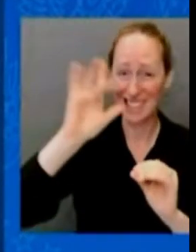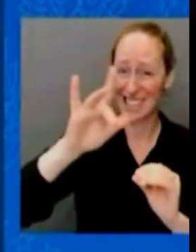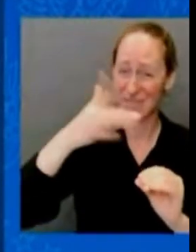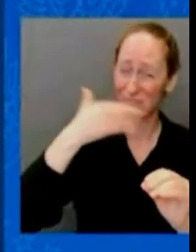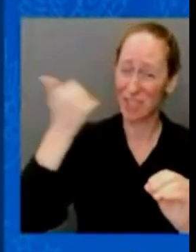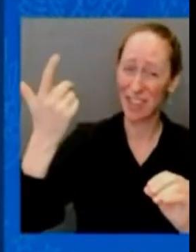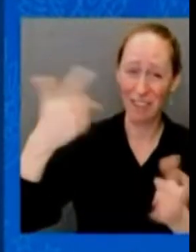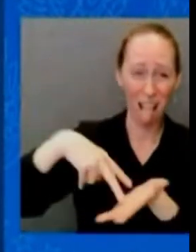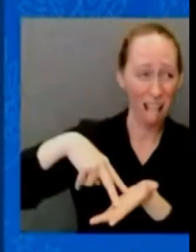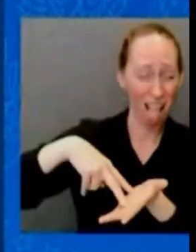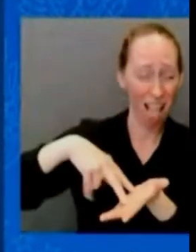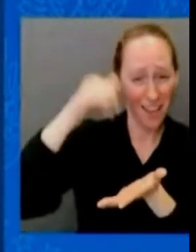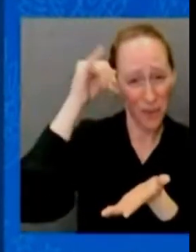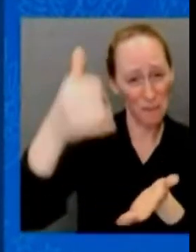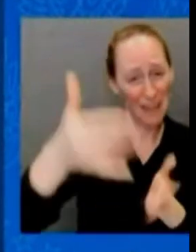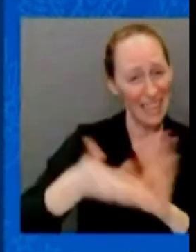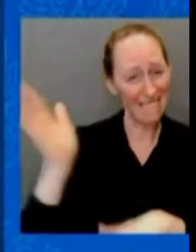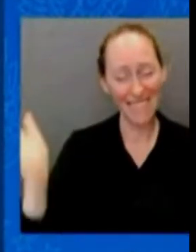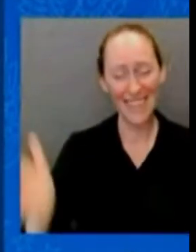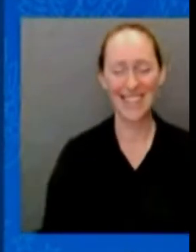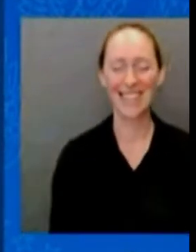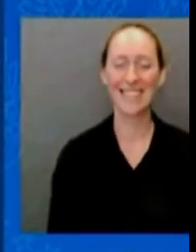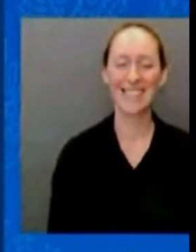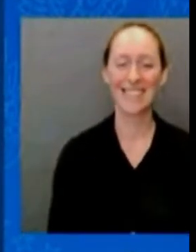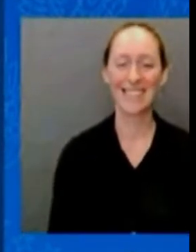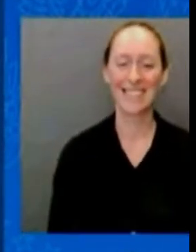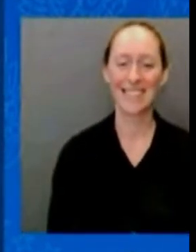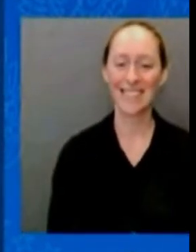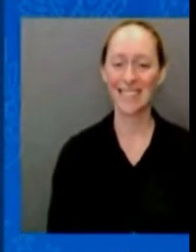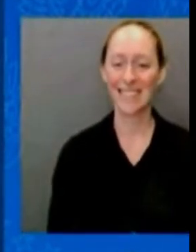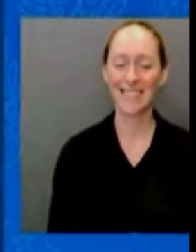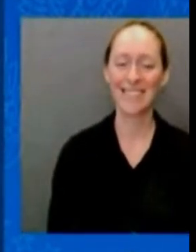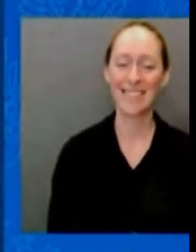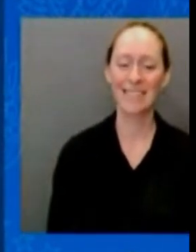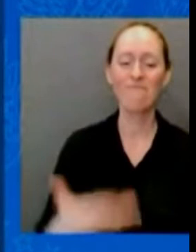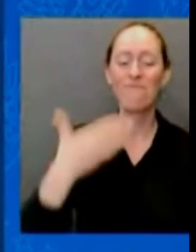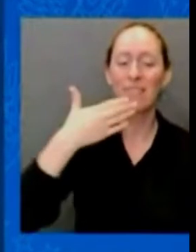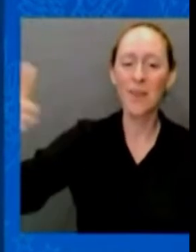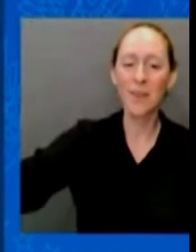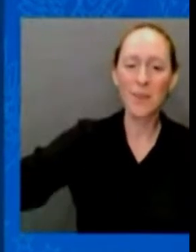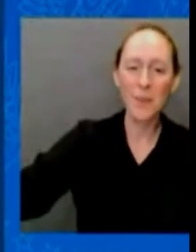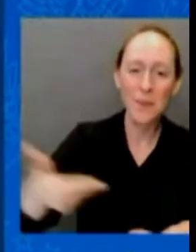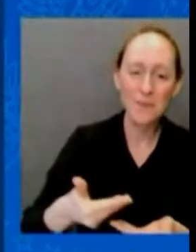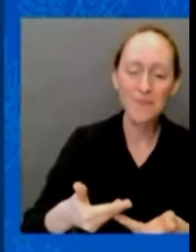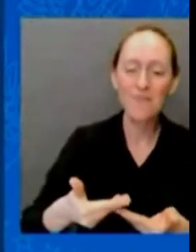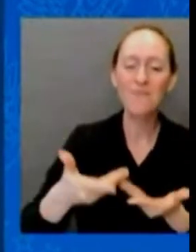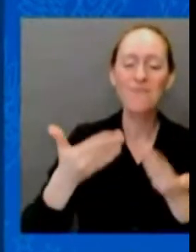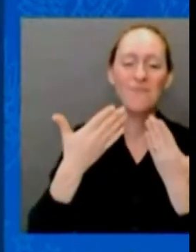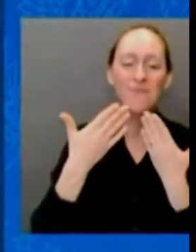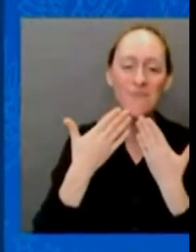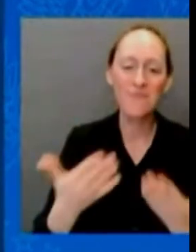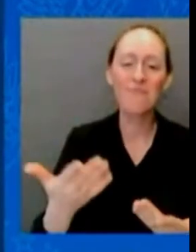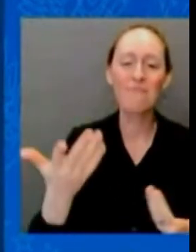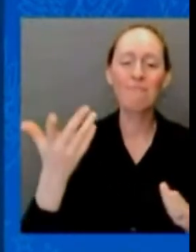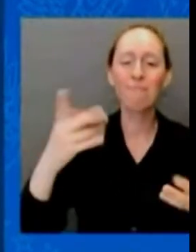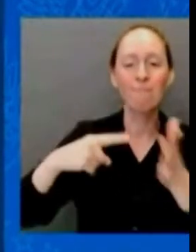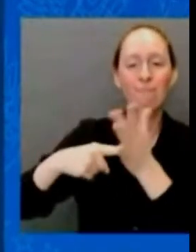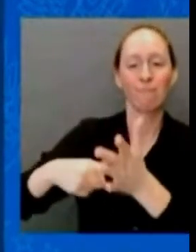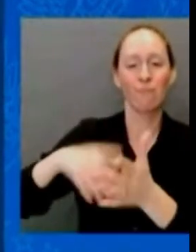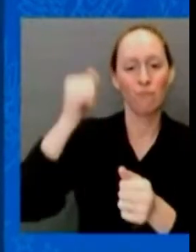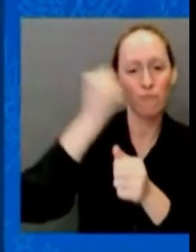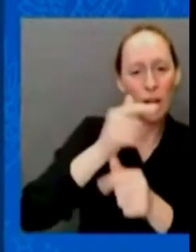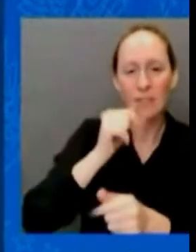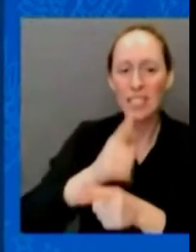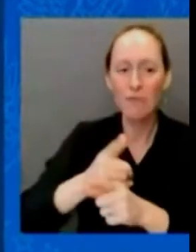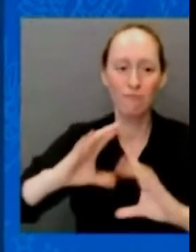Shawnee, thank you for that introduction and for representing your sisters and brothers, the IBW. One of the reasons I'm standing here is